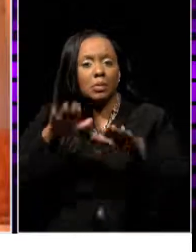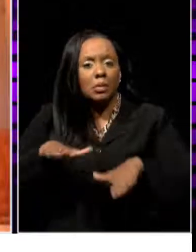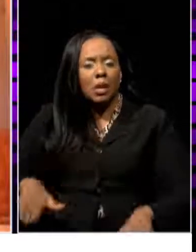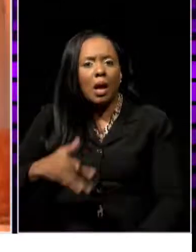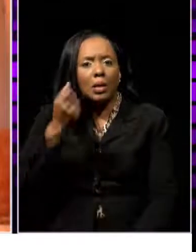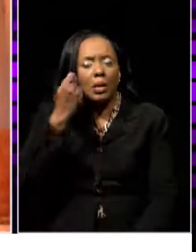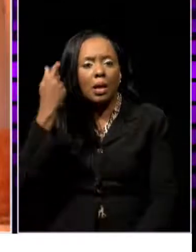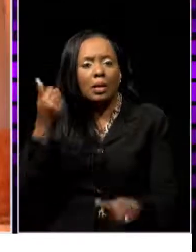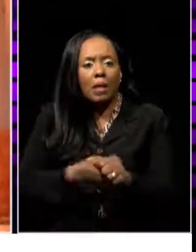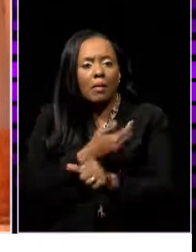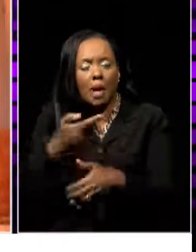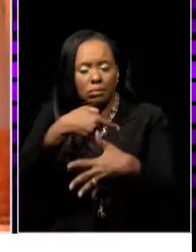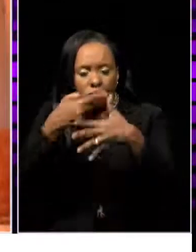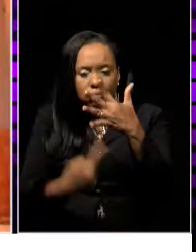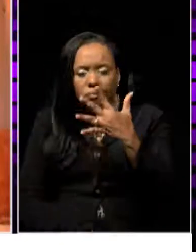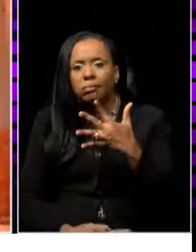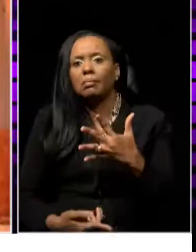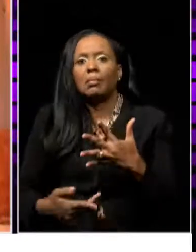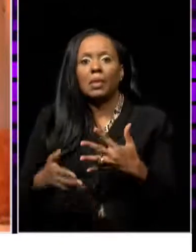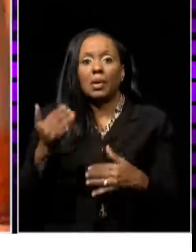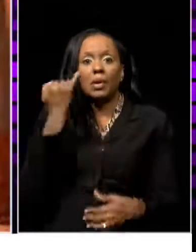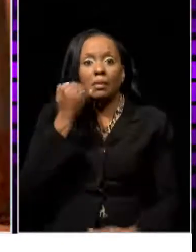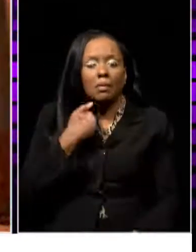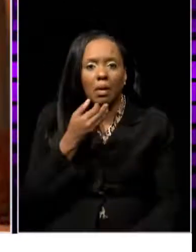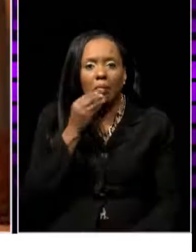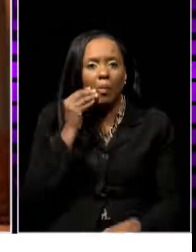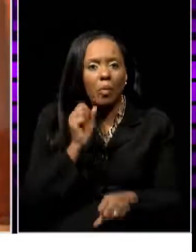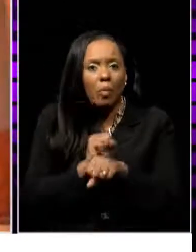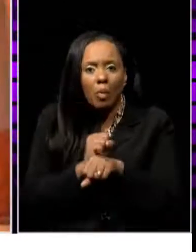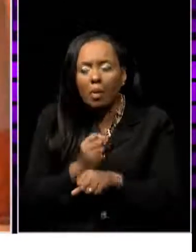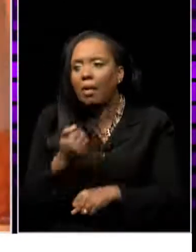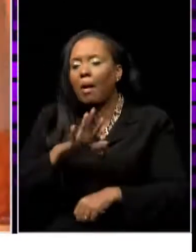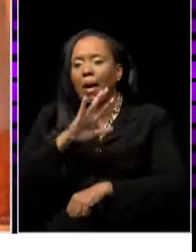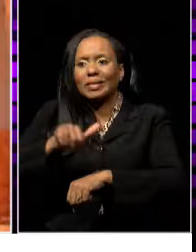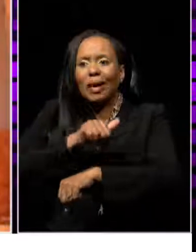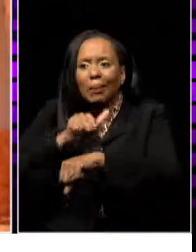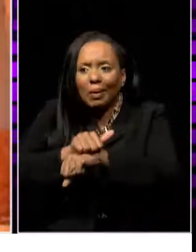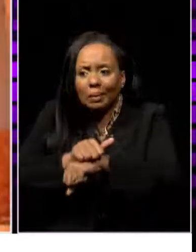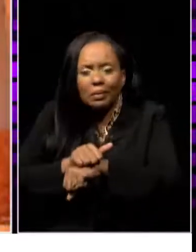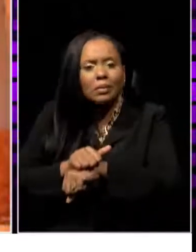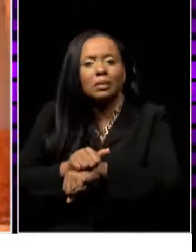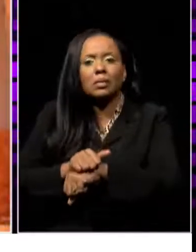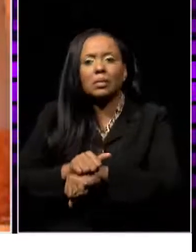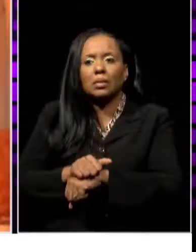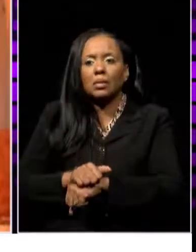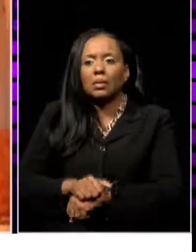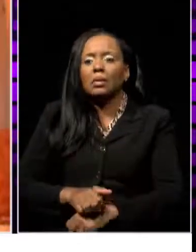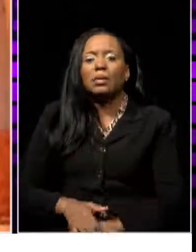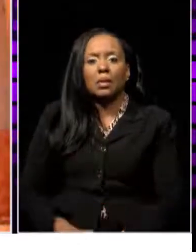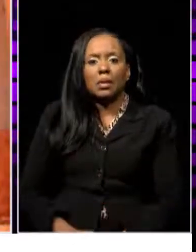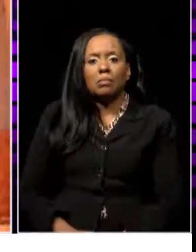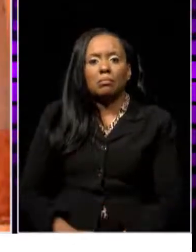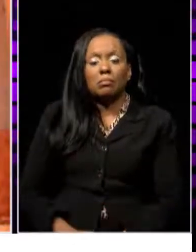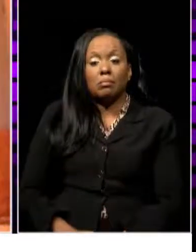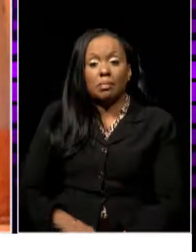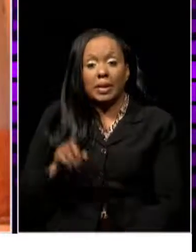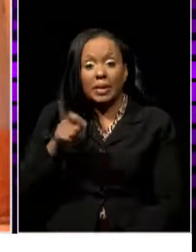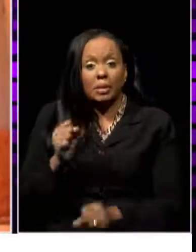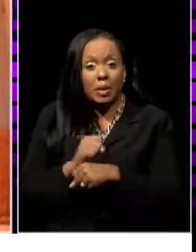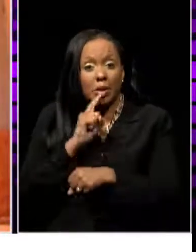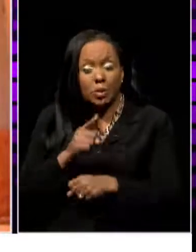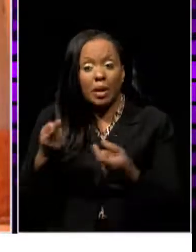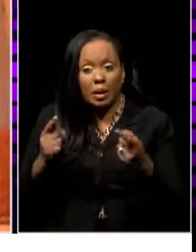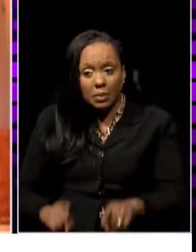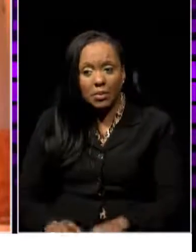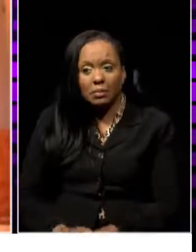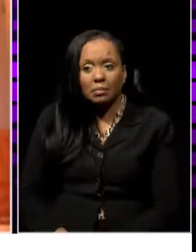they're doing, that they complete their assignments and that kind of stuff. And also, we become secondary teachers in that if there's something